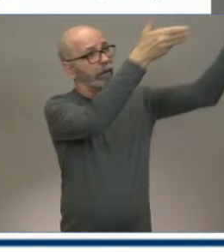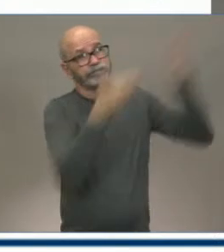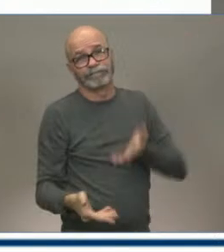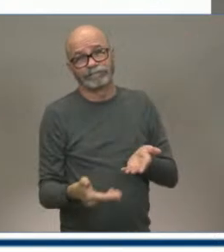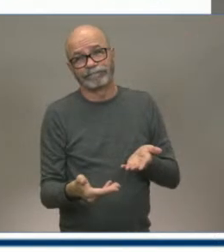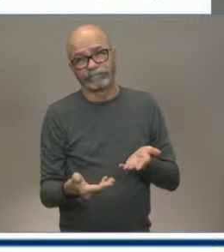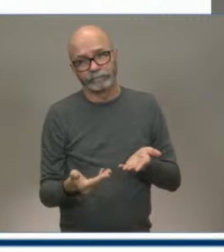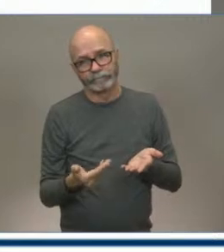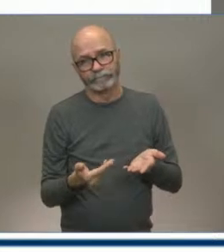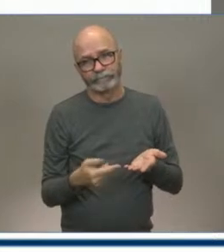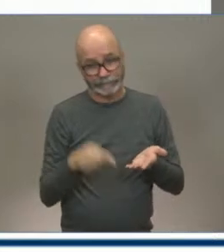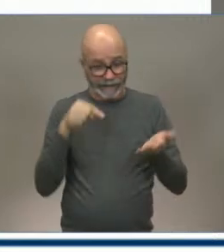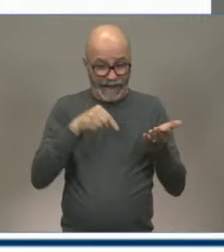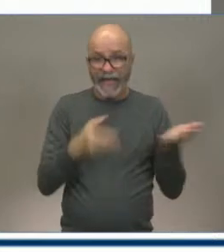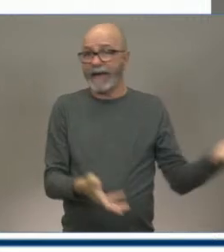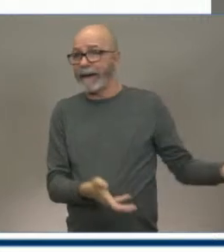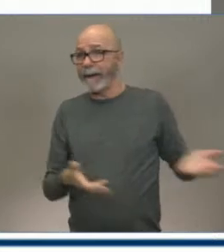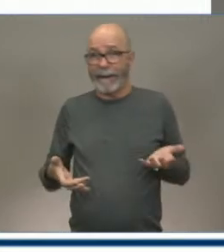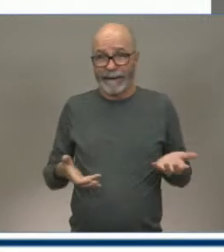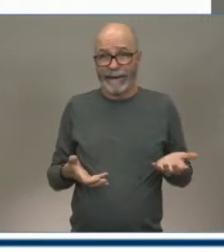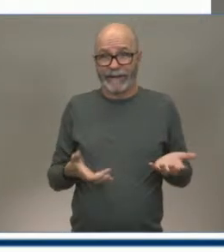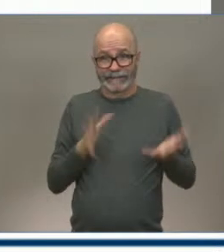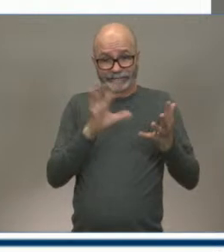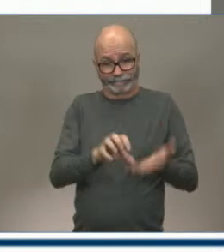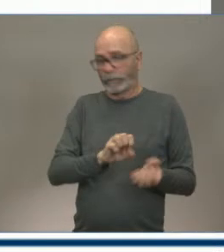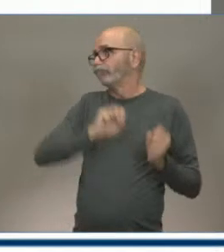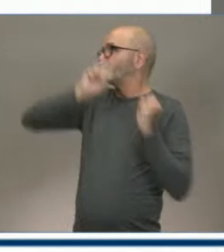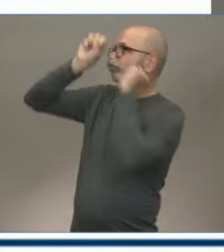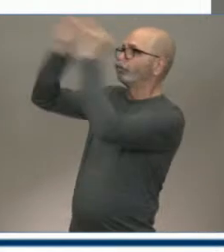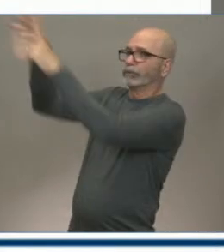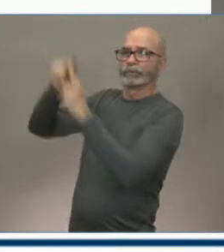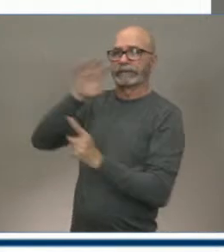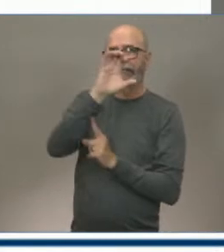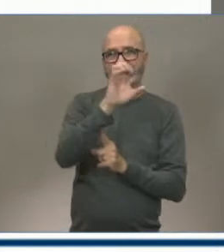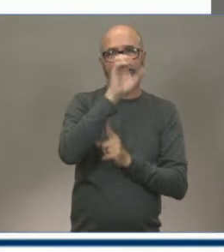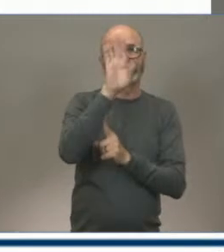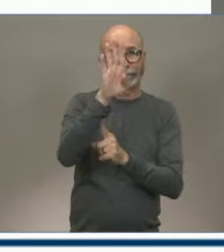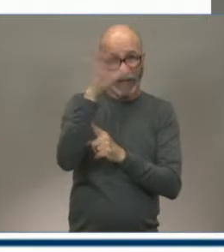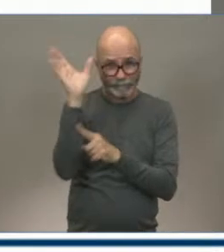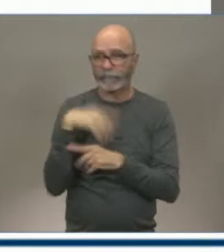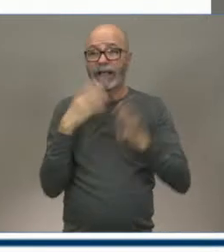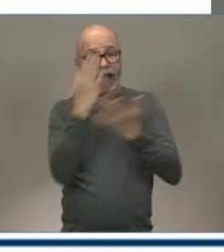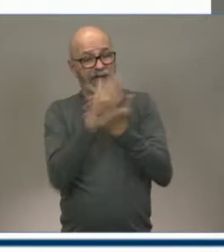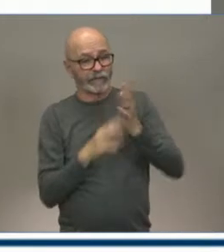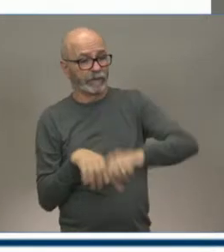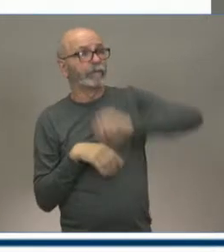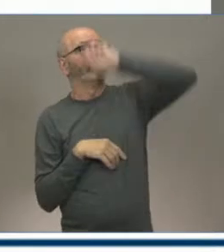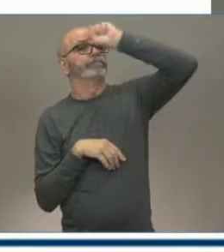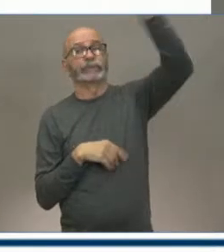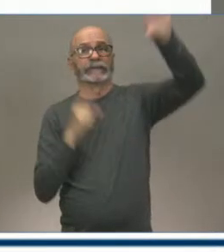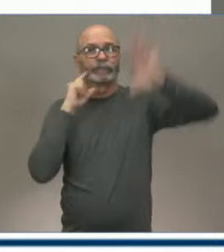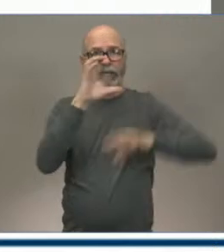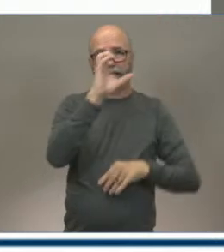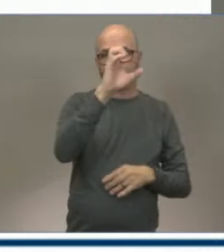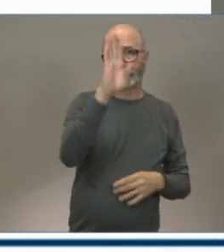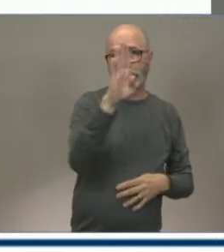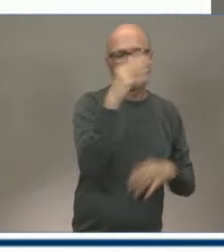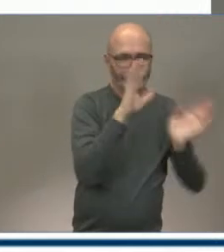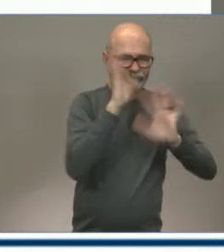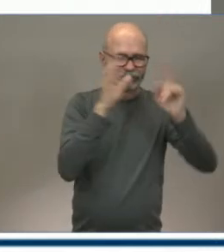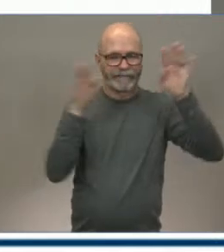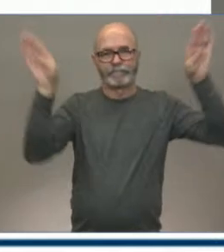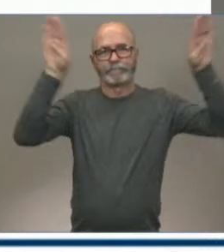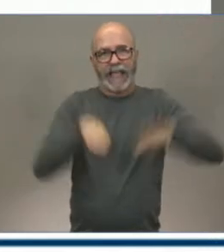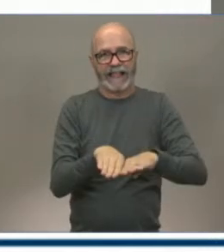gone to both the Cape Breton and Valley Regional Hospitals. We'll be starting clinics for healthcare workers, both acute care workers